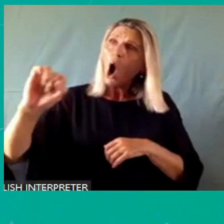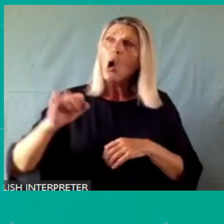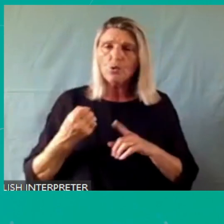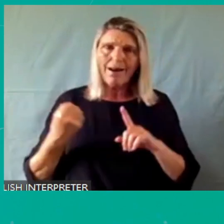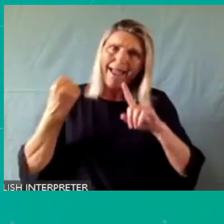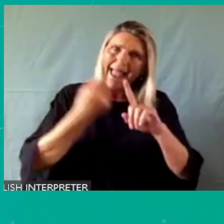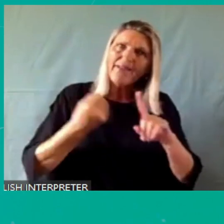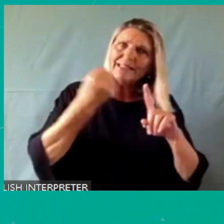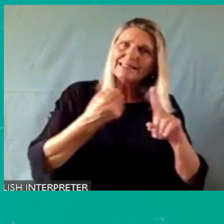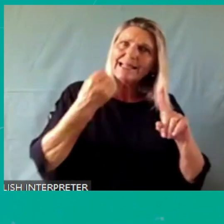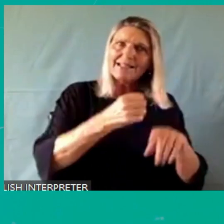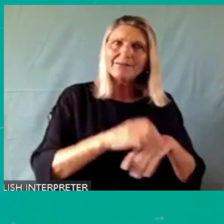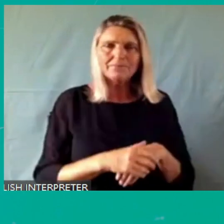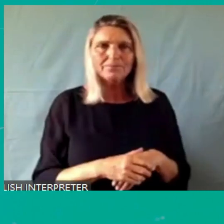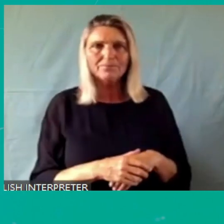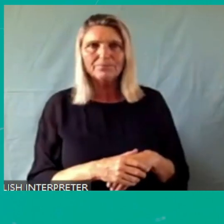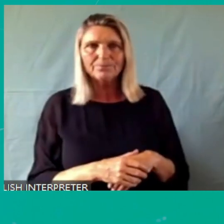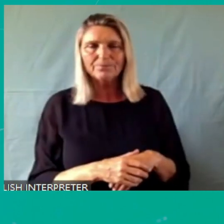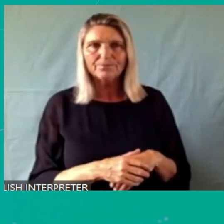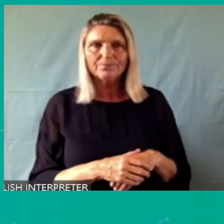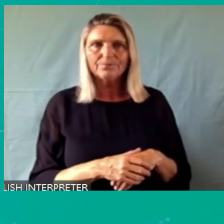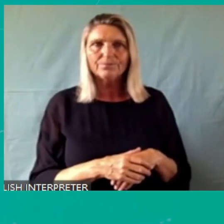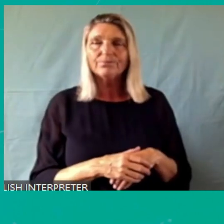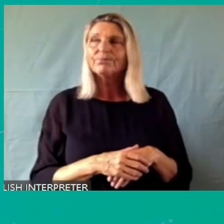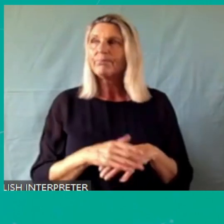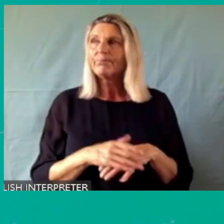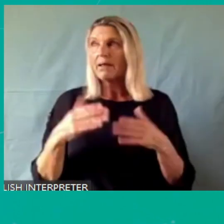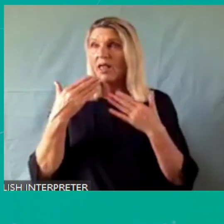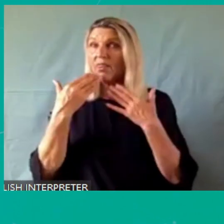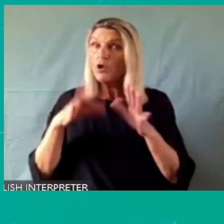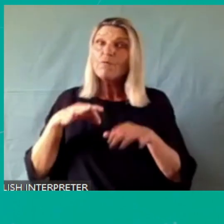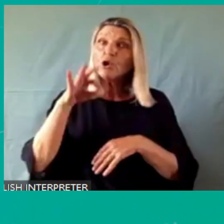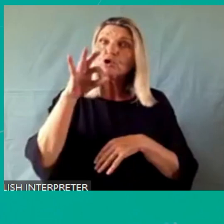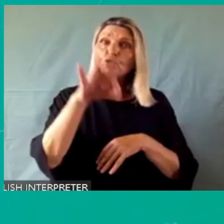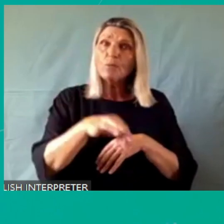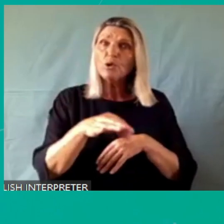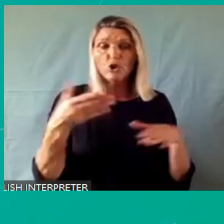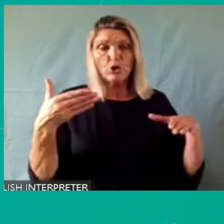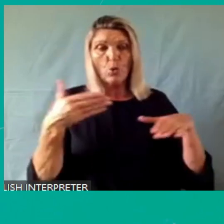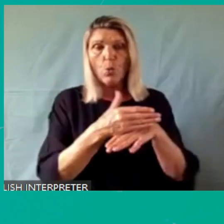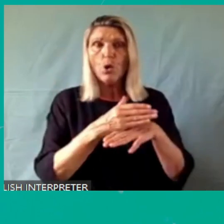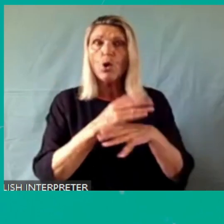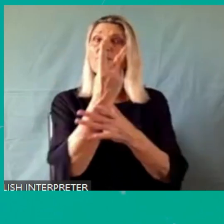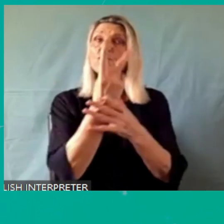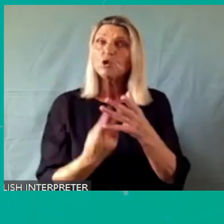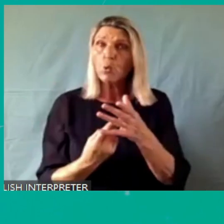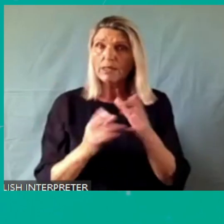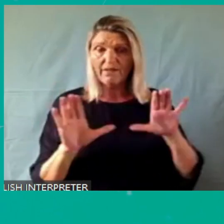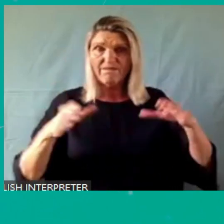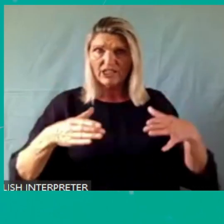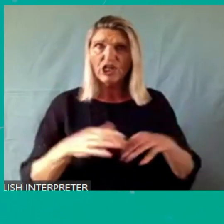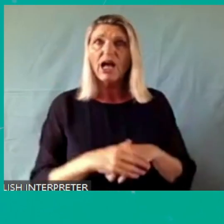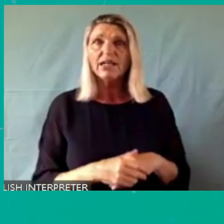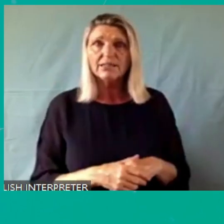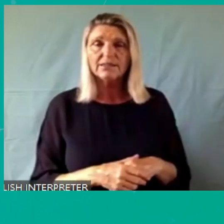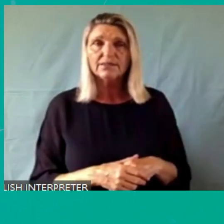the Honourable Carmel Sipiloni, has also contributed to the work of the joint venture. So I now hand over